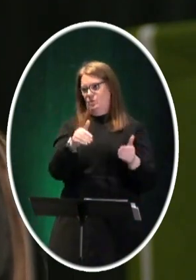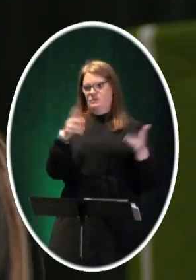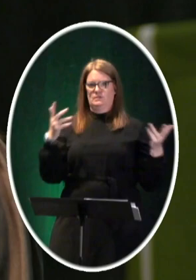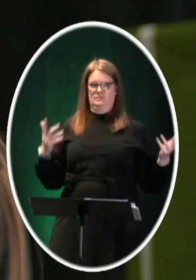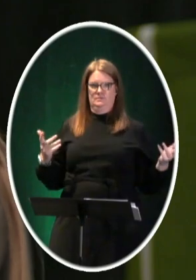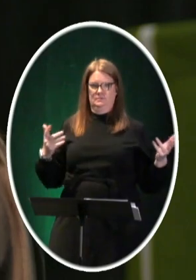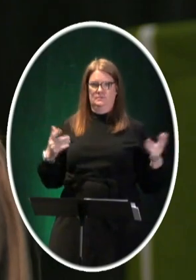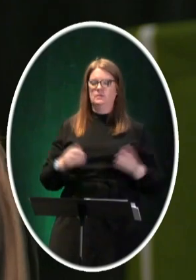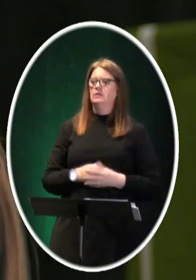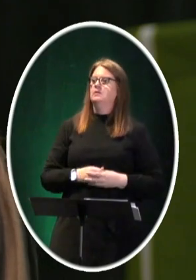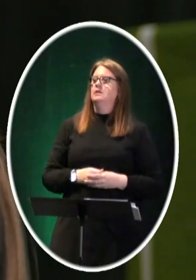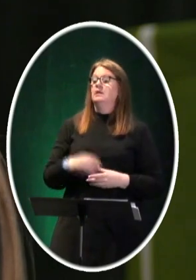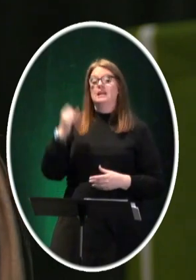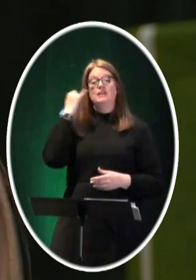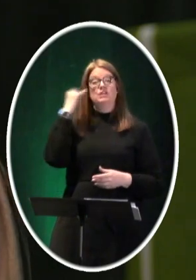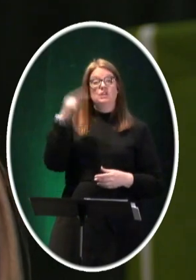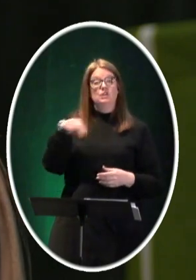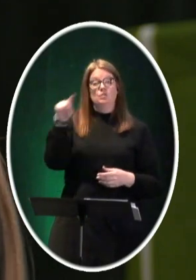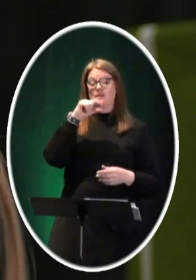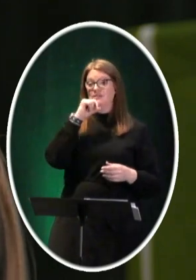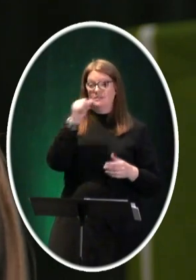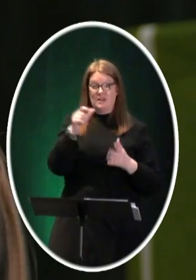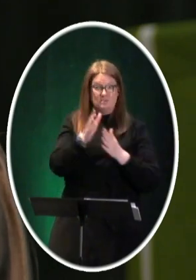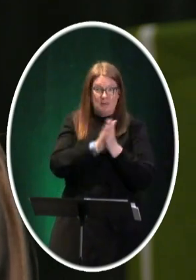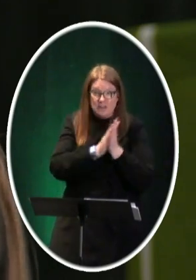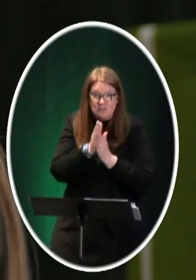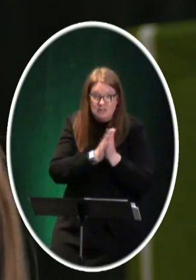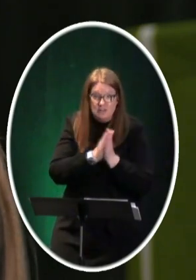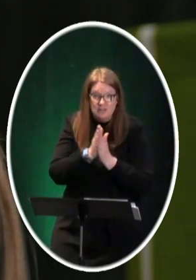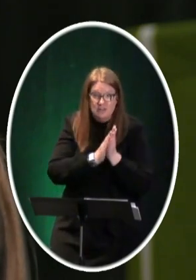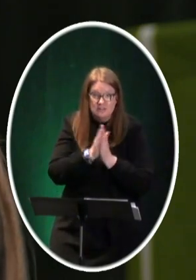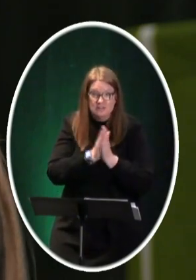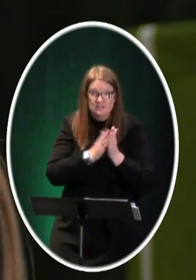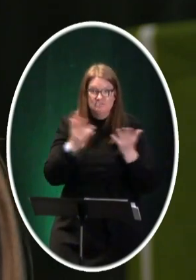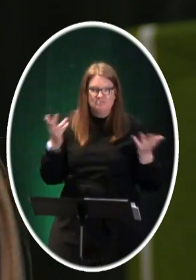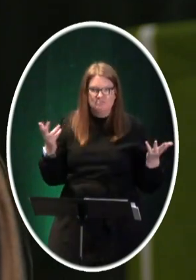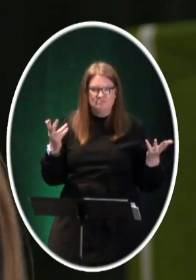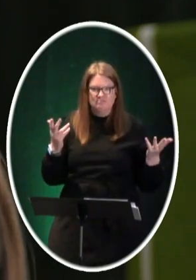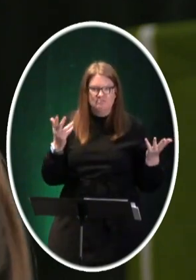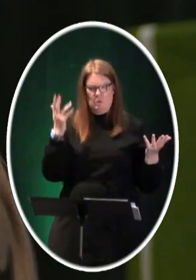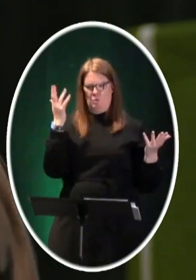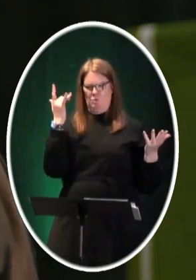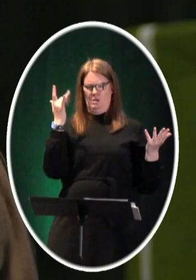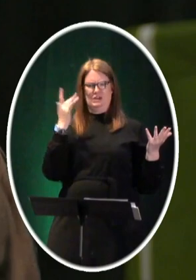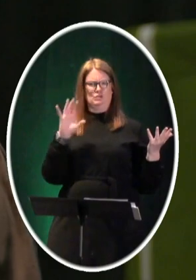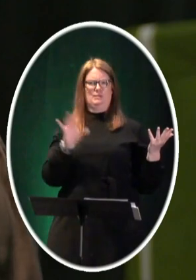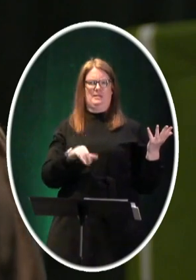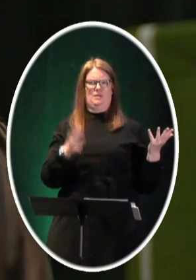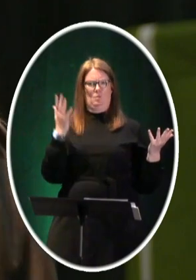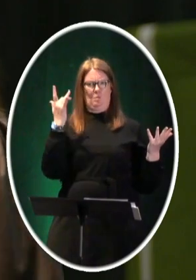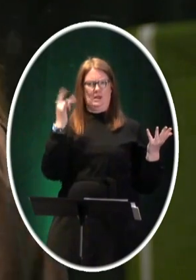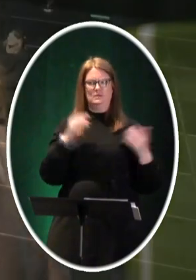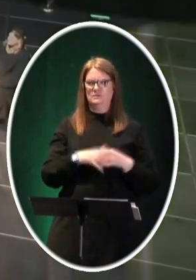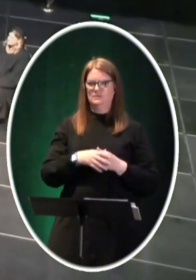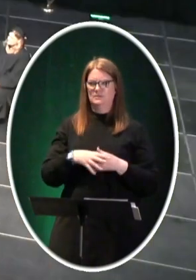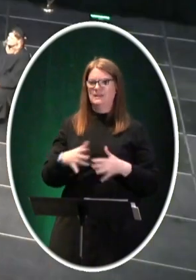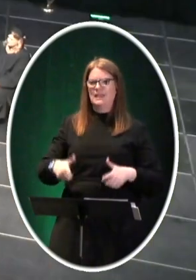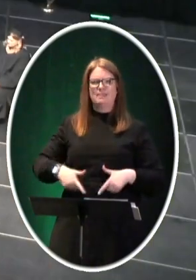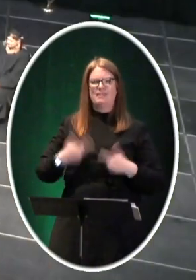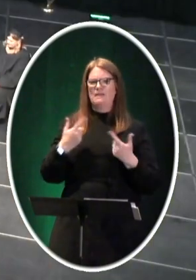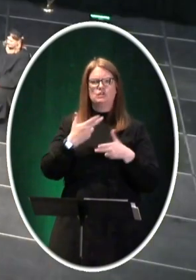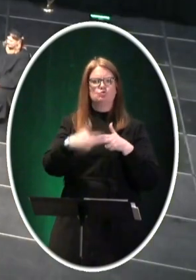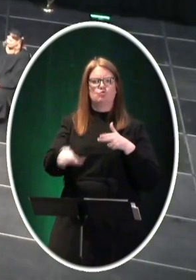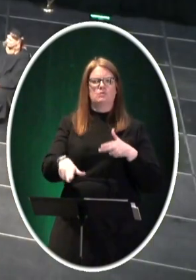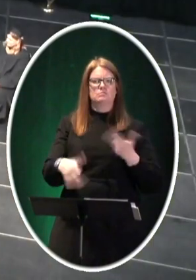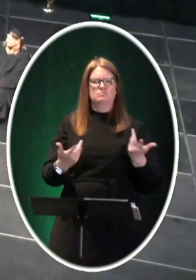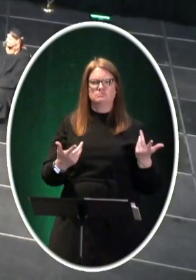matters. If you aren't passionate about what you do, then why are you even doing it? Life is too short to not be